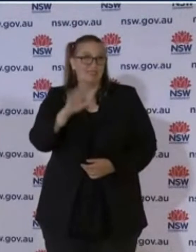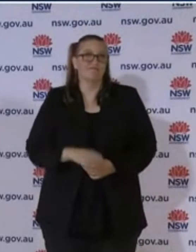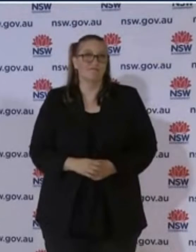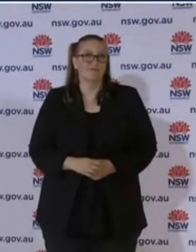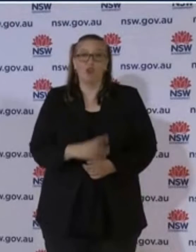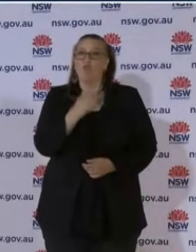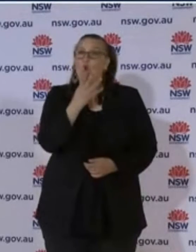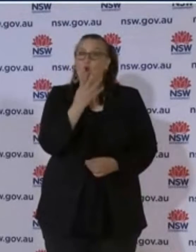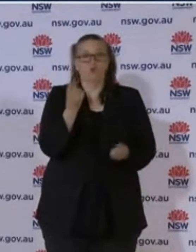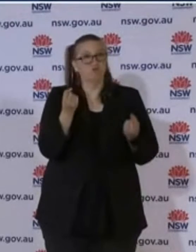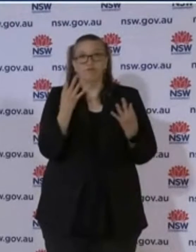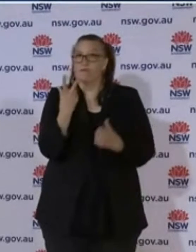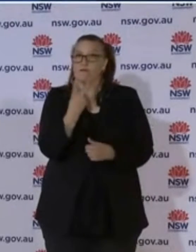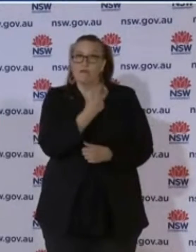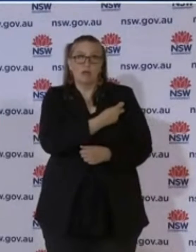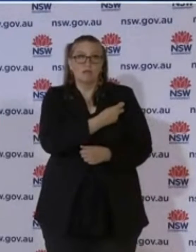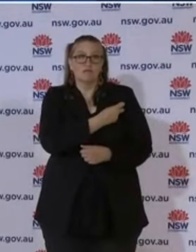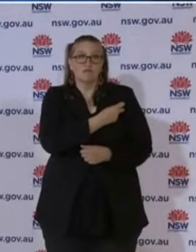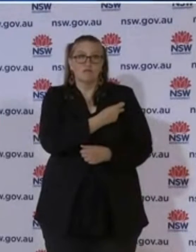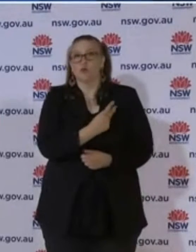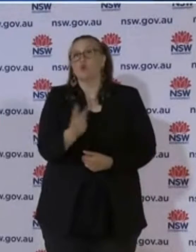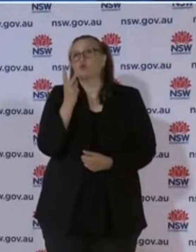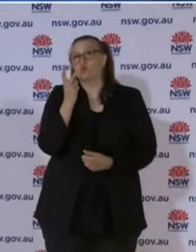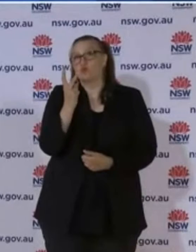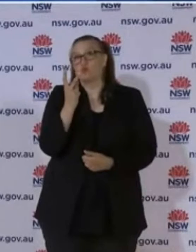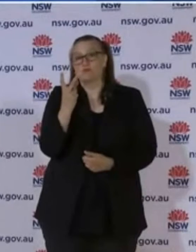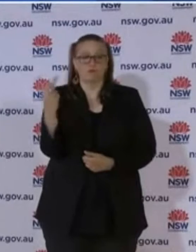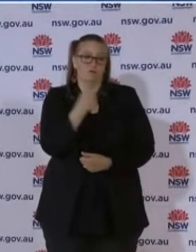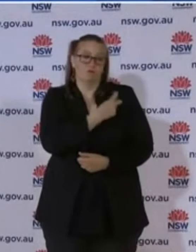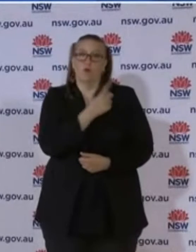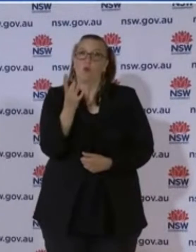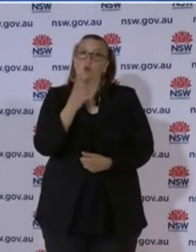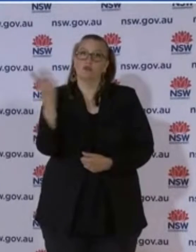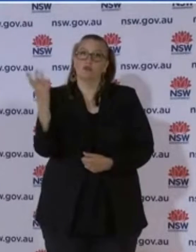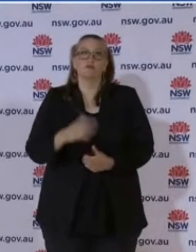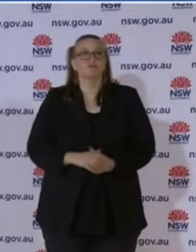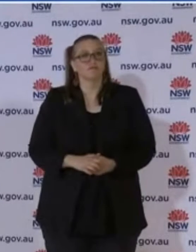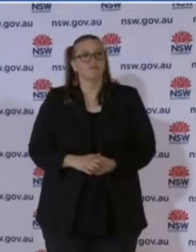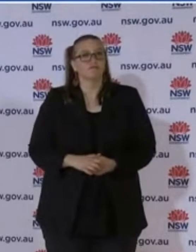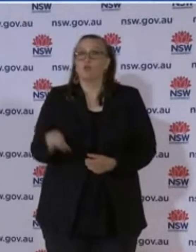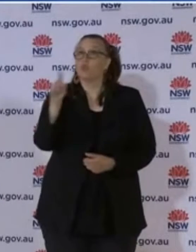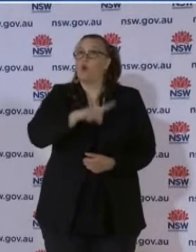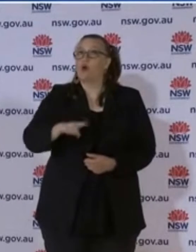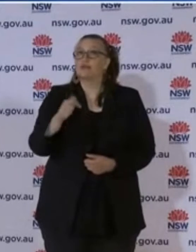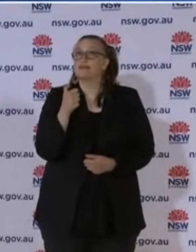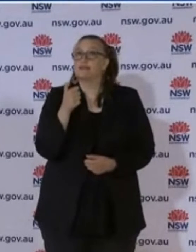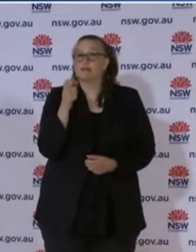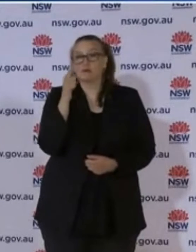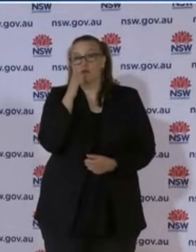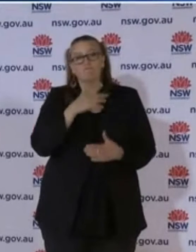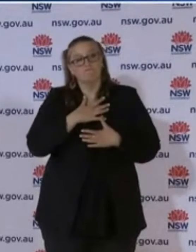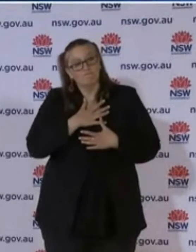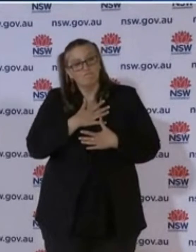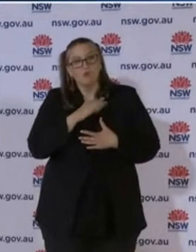vaccine. So again, we extend our deepest condolences to the family and loved ones of those 6 individuals. Obviously, Western Sydney